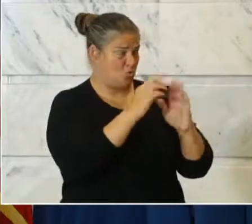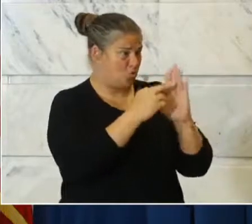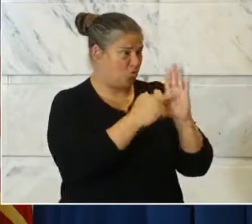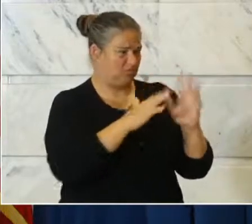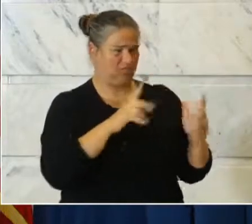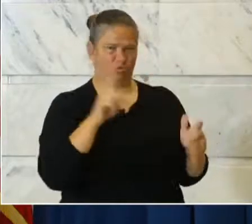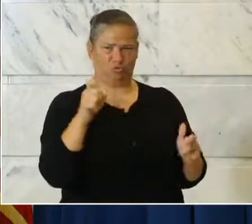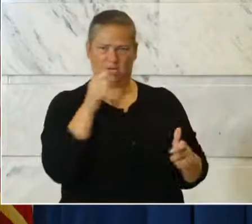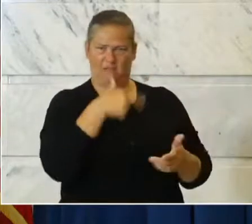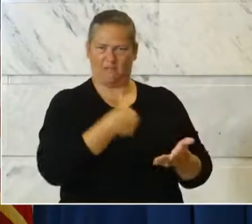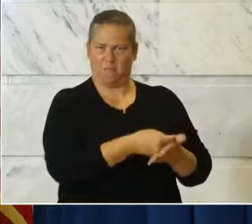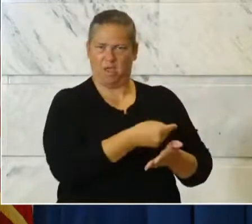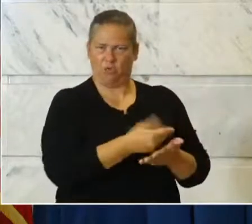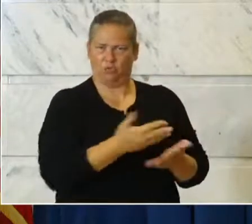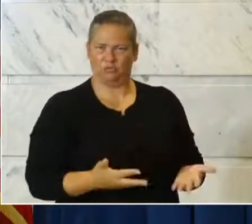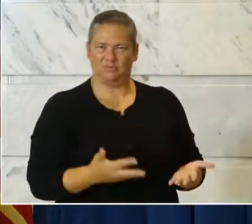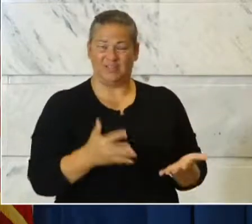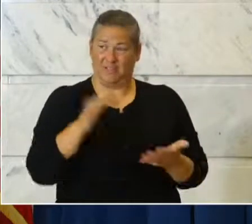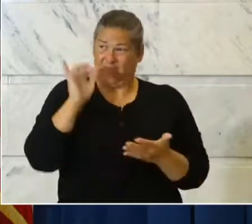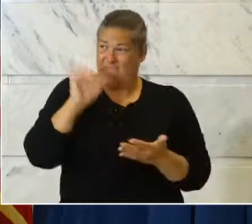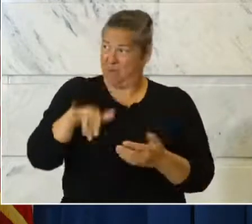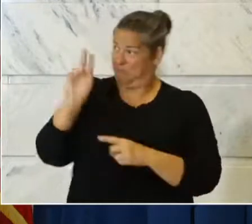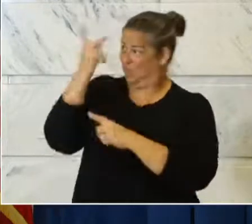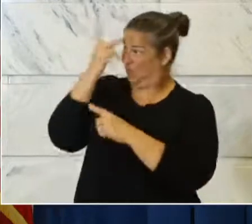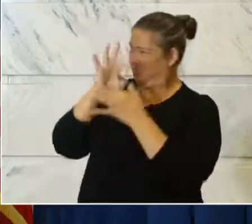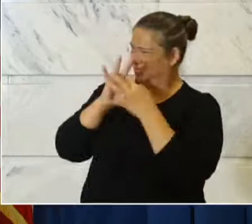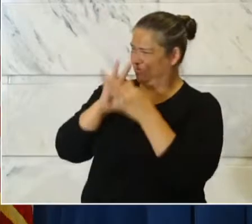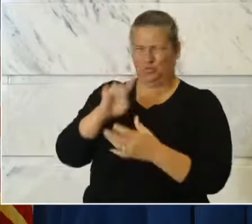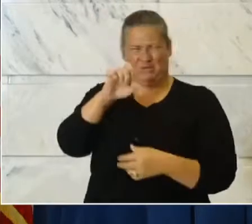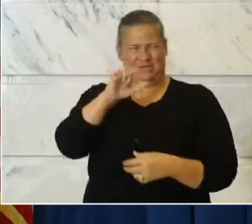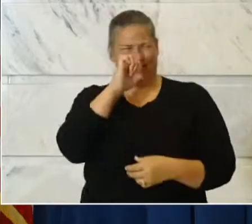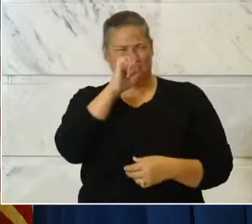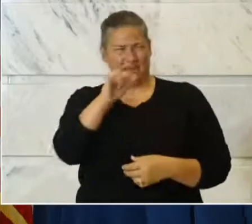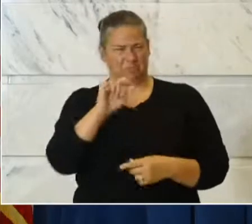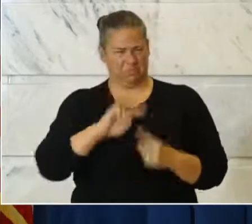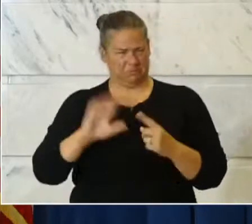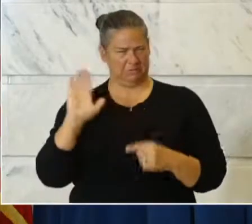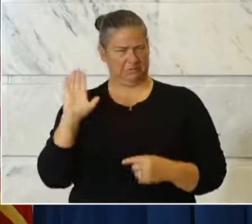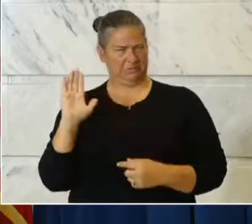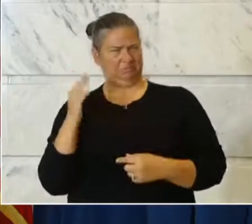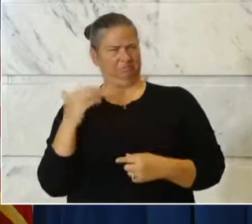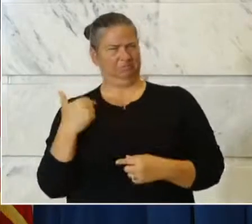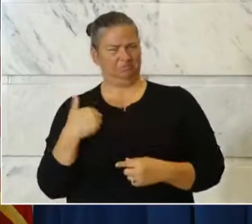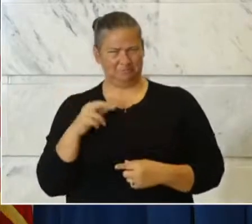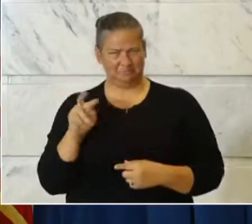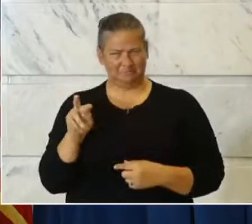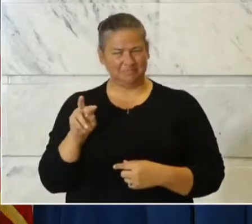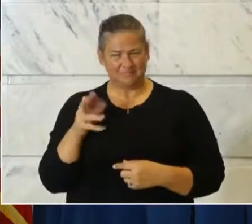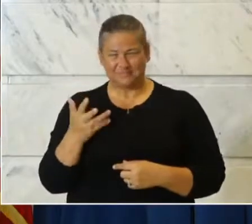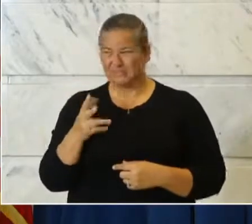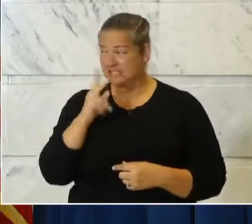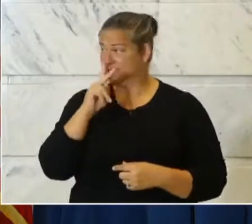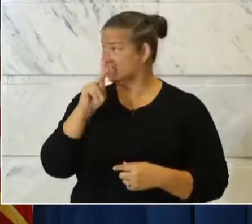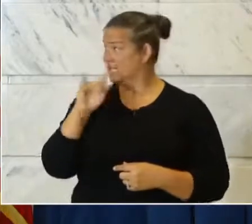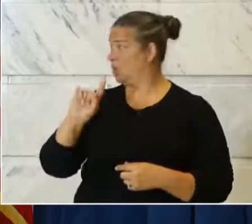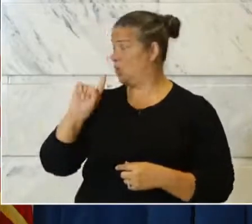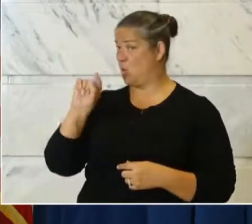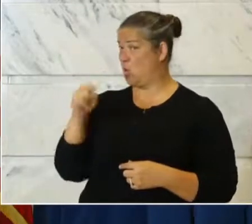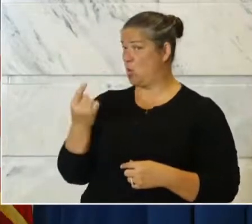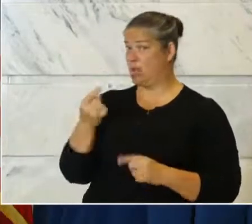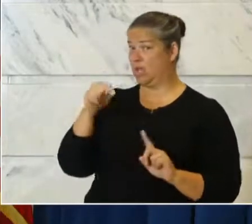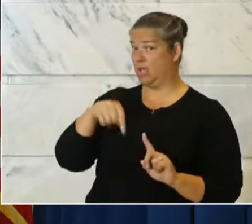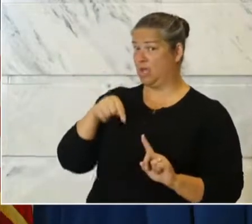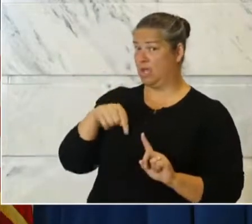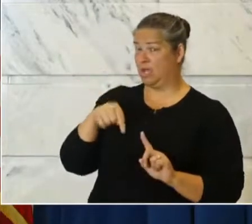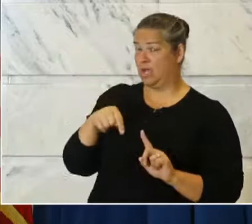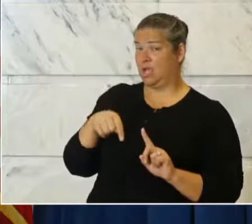This shouldn't be political, and it all seems to be. There's the AG in Kentucky is the only AG in the country